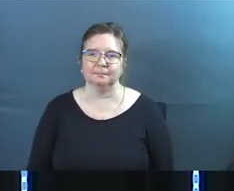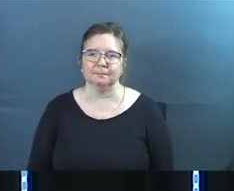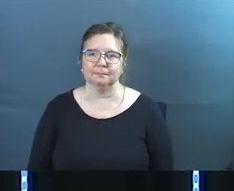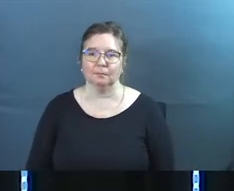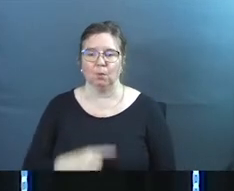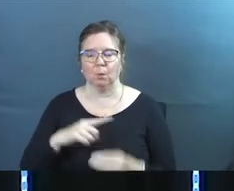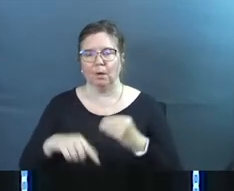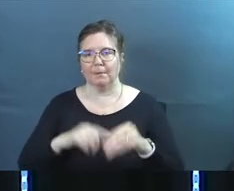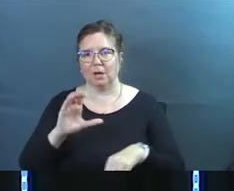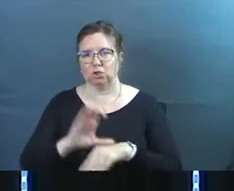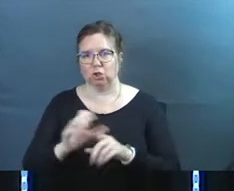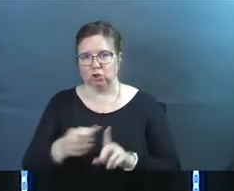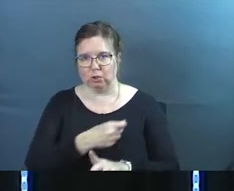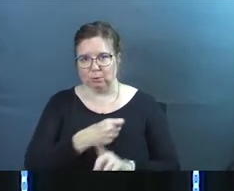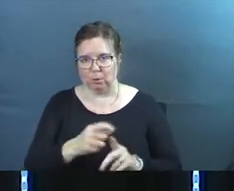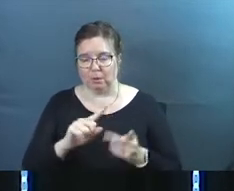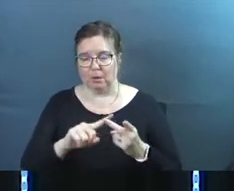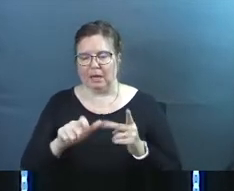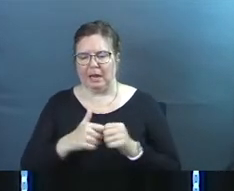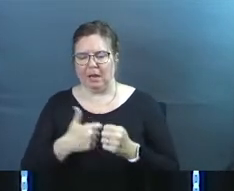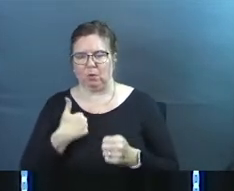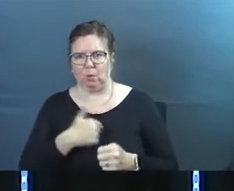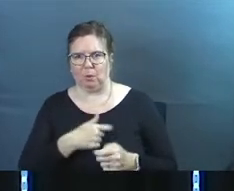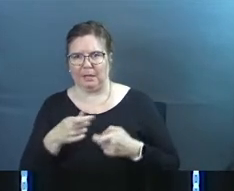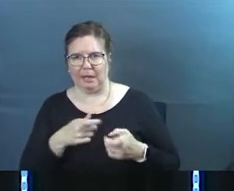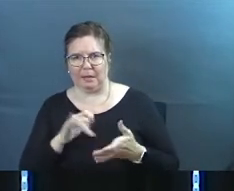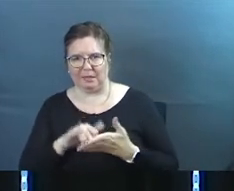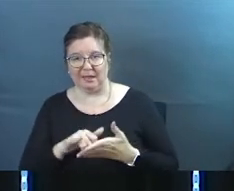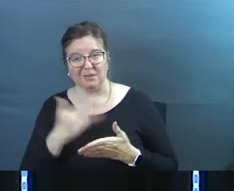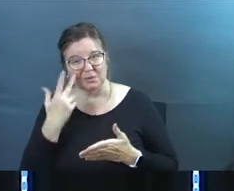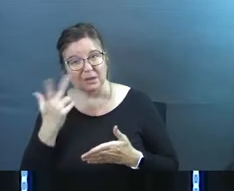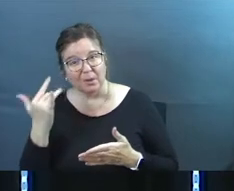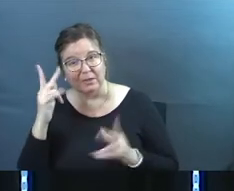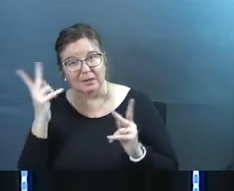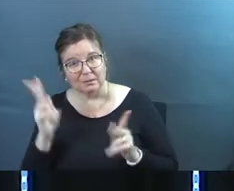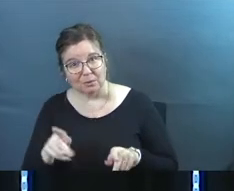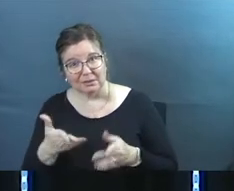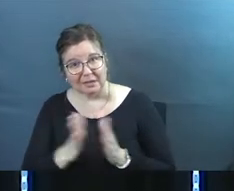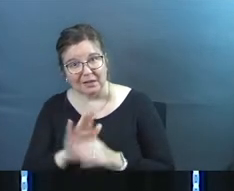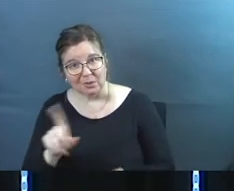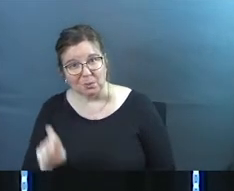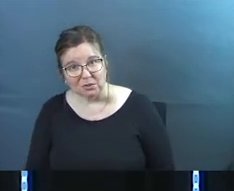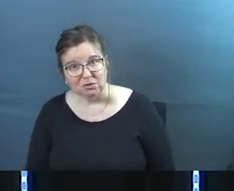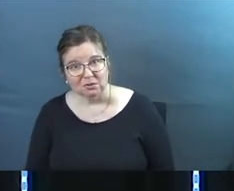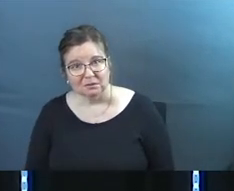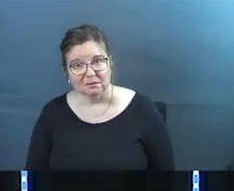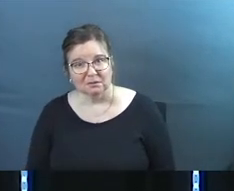What about church abuse and how should the church handle abusers? Do you see why this person asked this question?